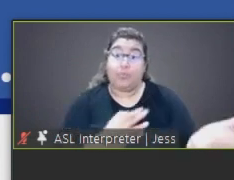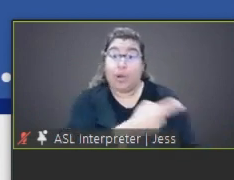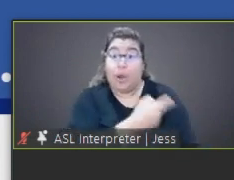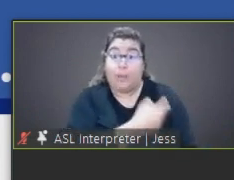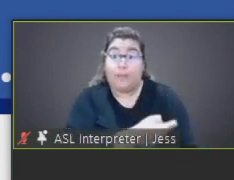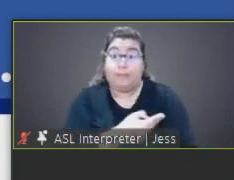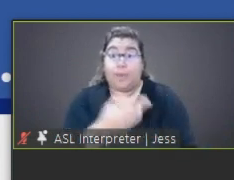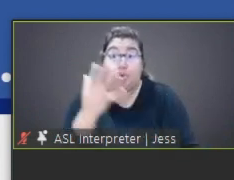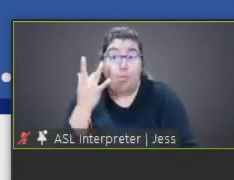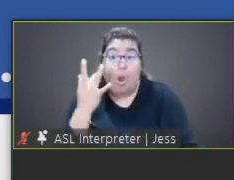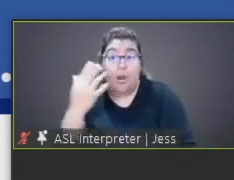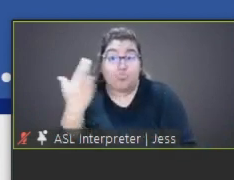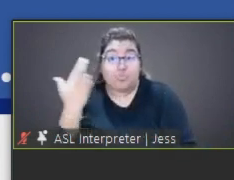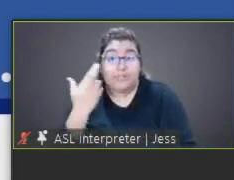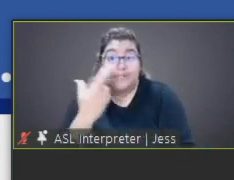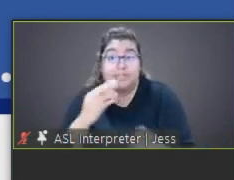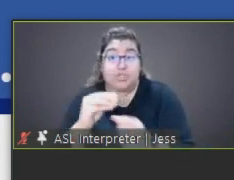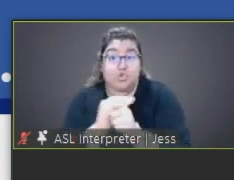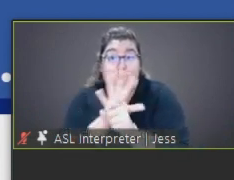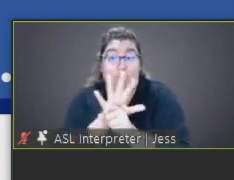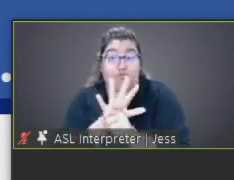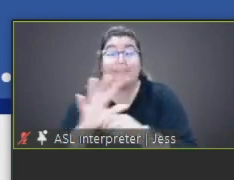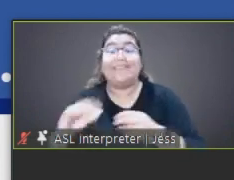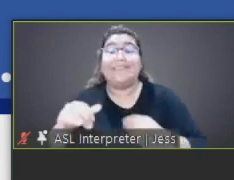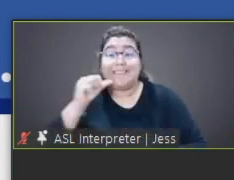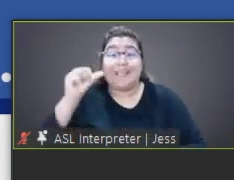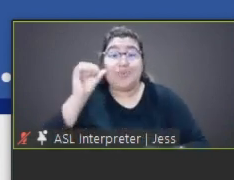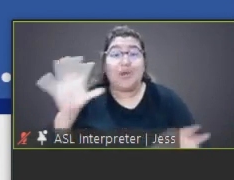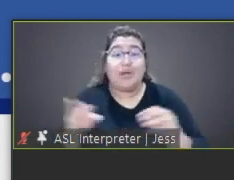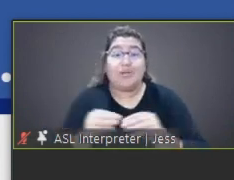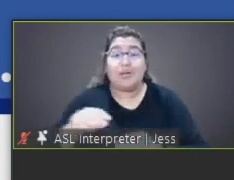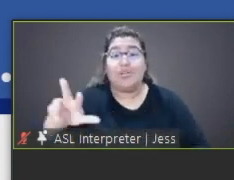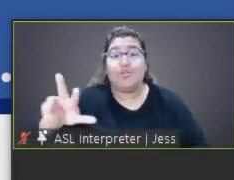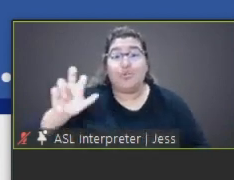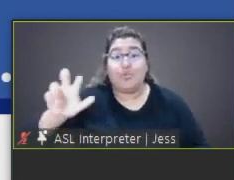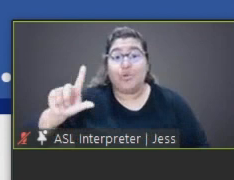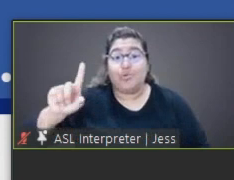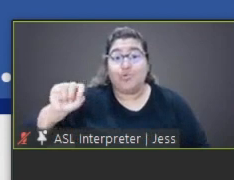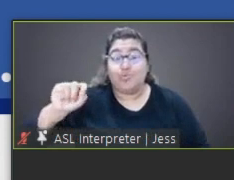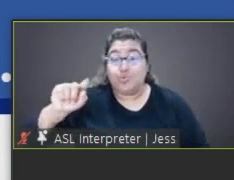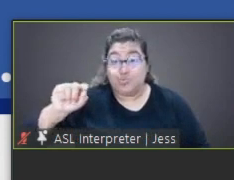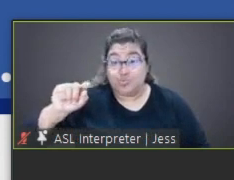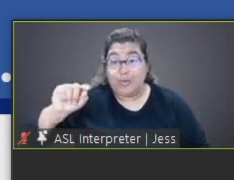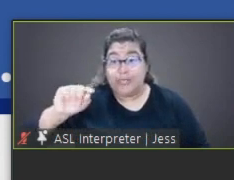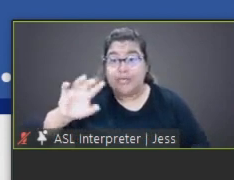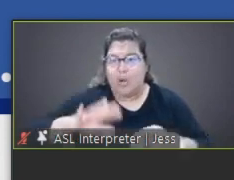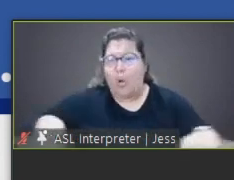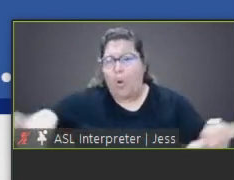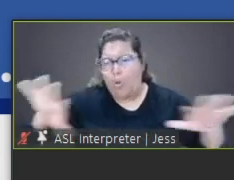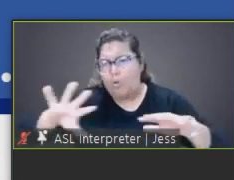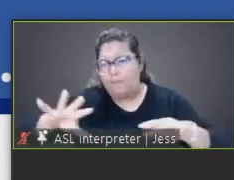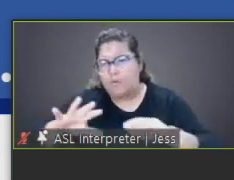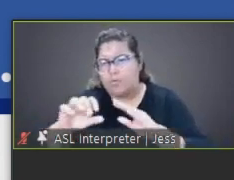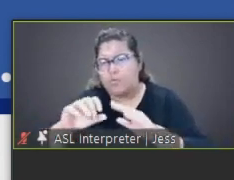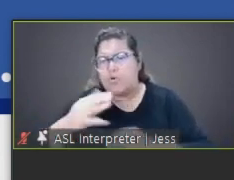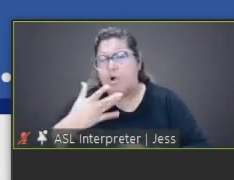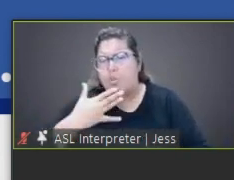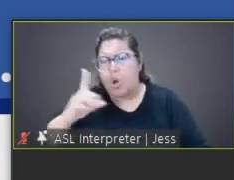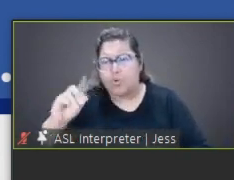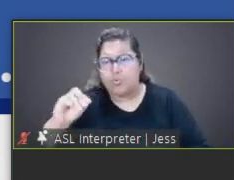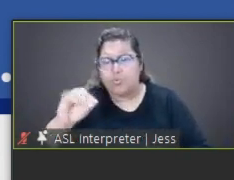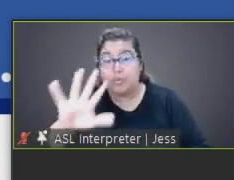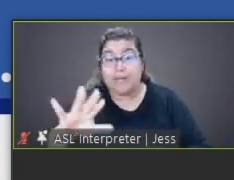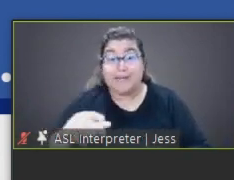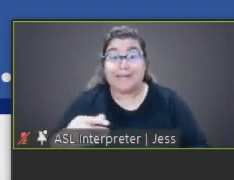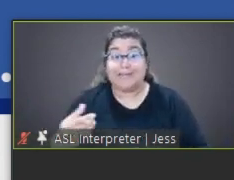hospitalizations as of today or as of yesterday were 320 hospitalizations in the state, and that is up from 218 just a